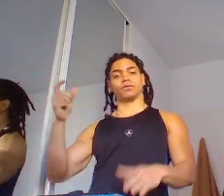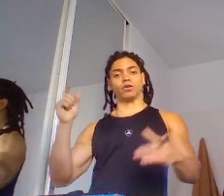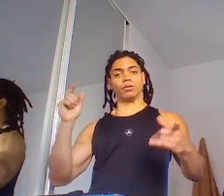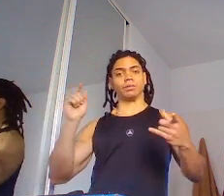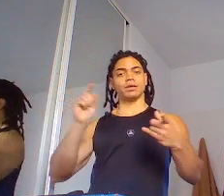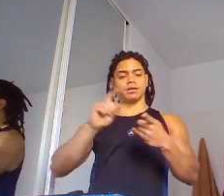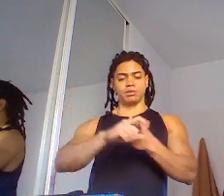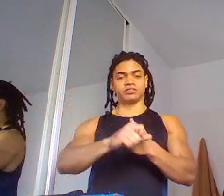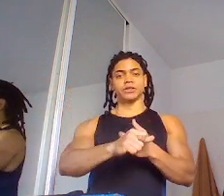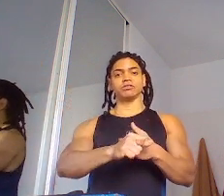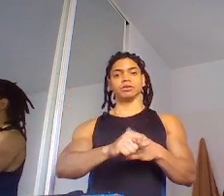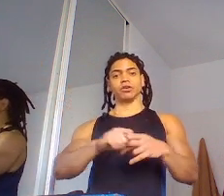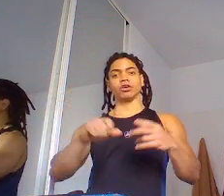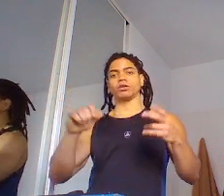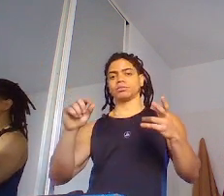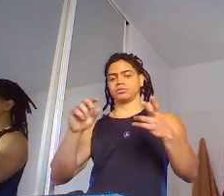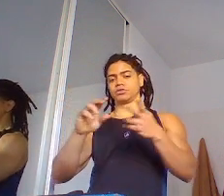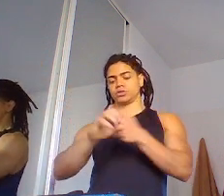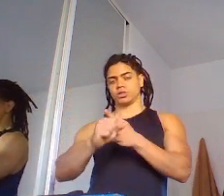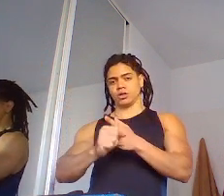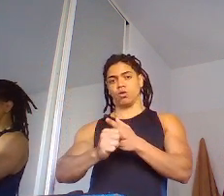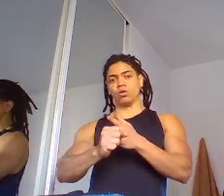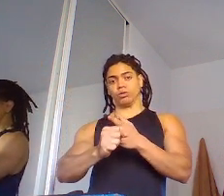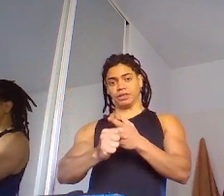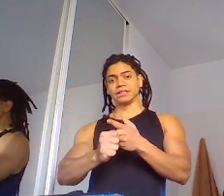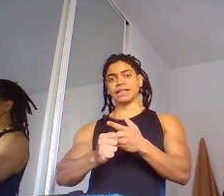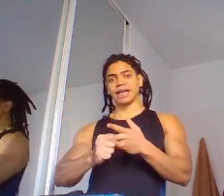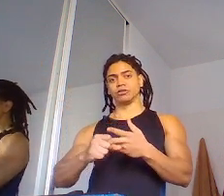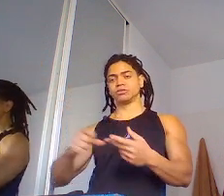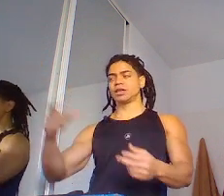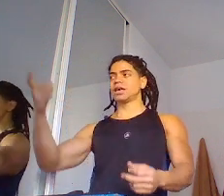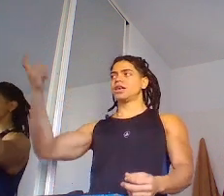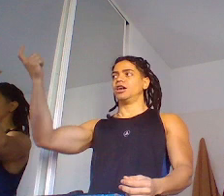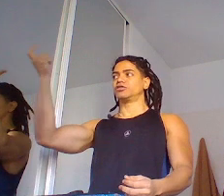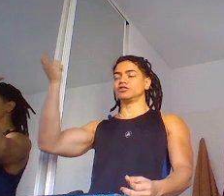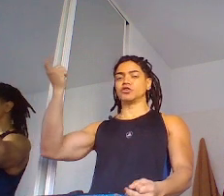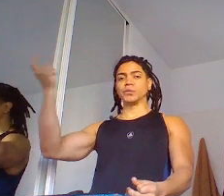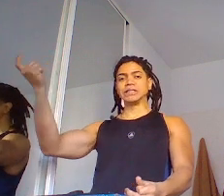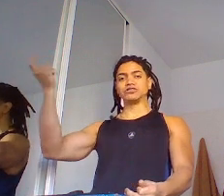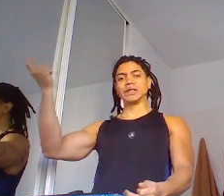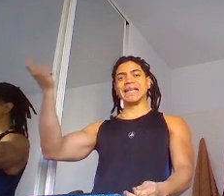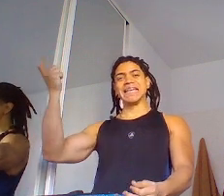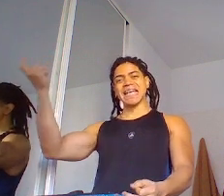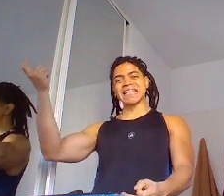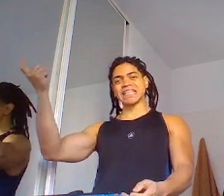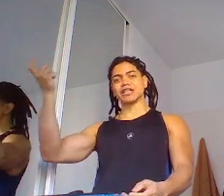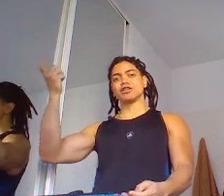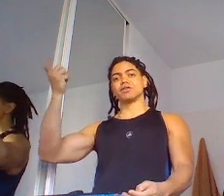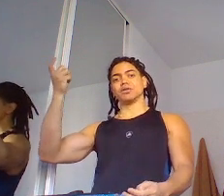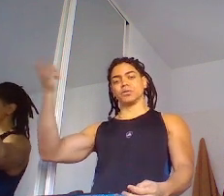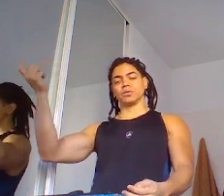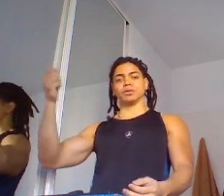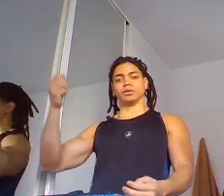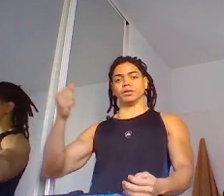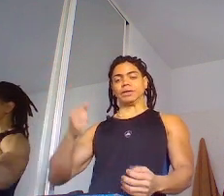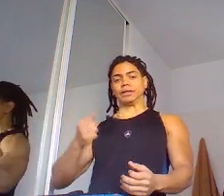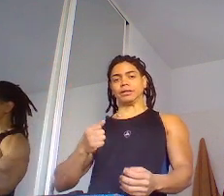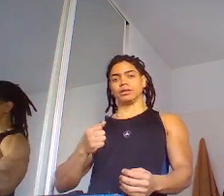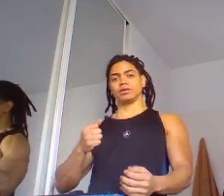deductions from merchandise returns or discounts until you reach to the net